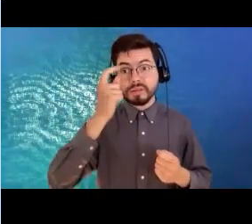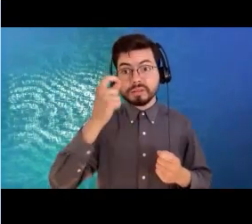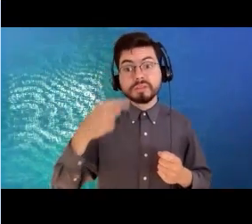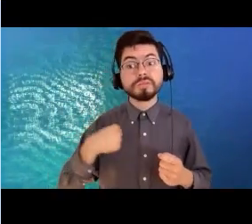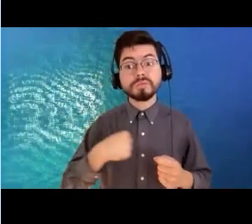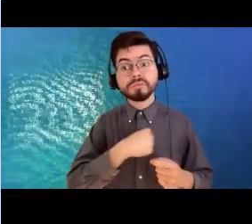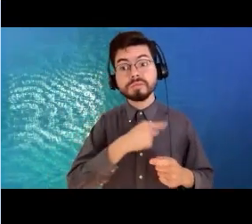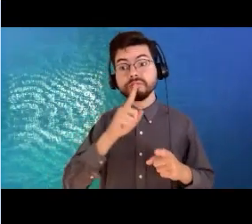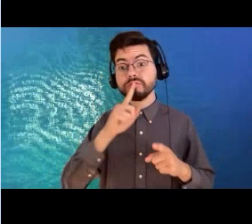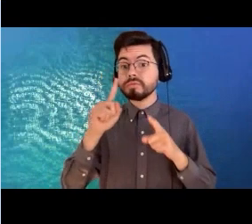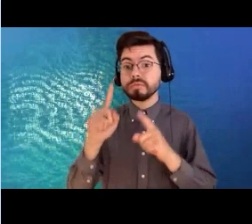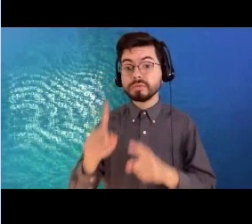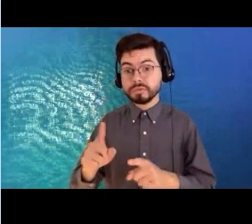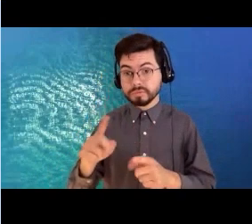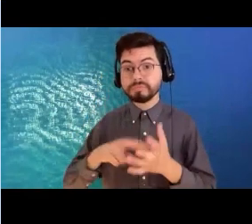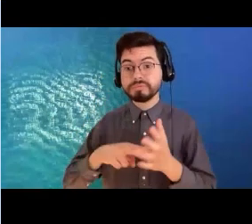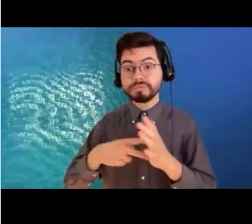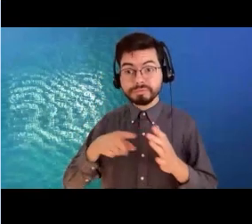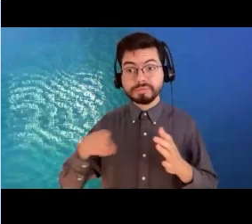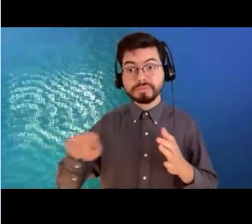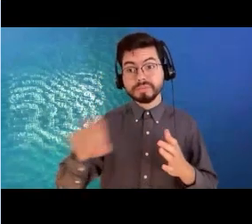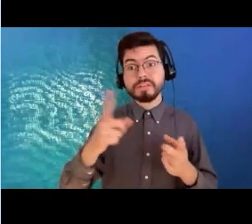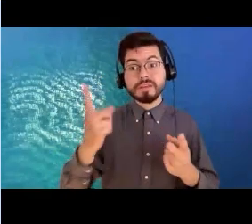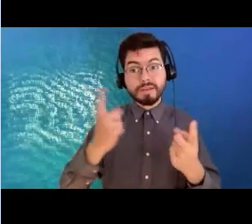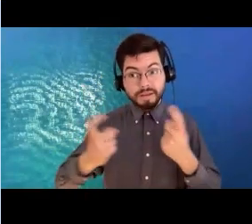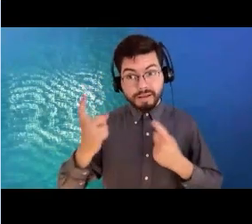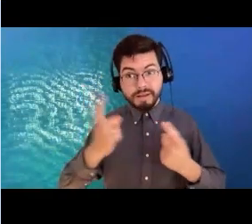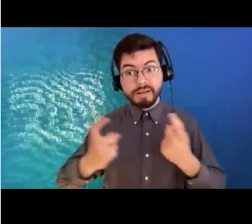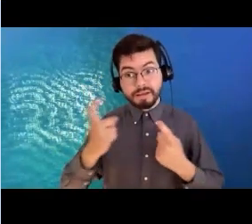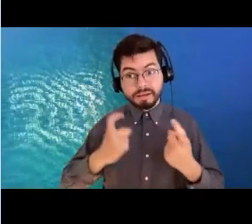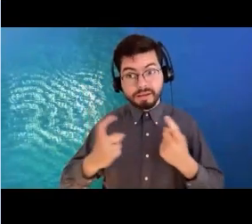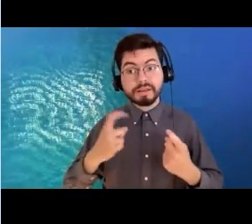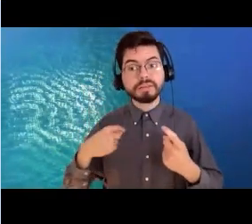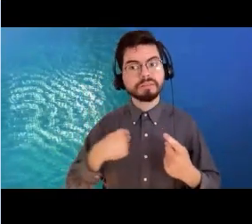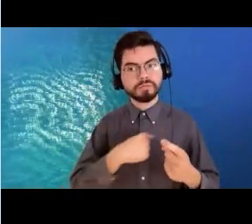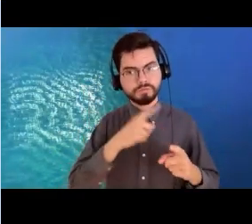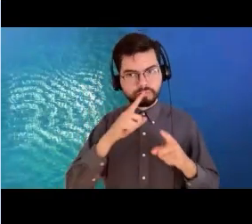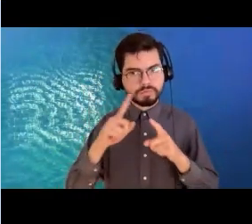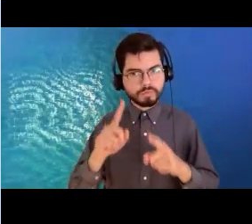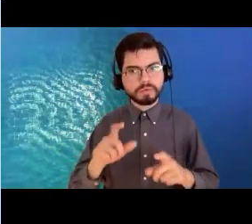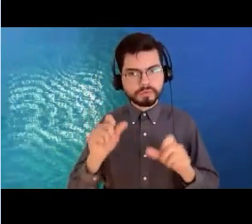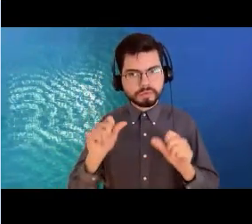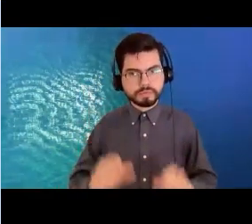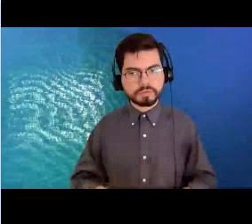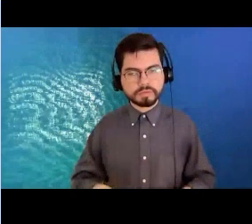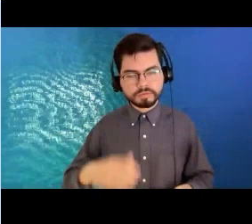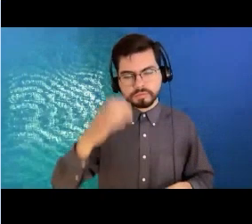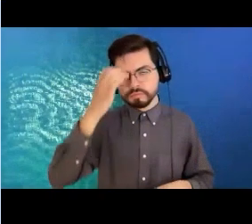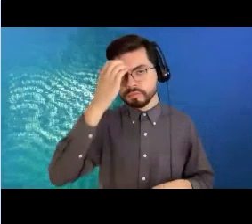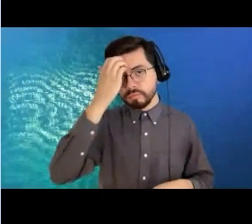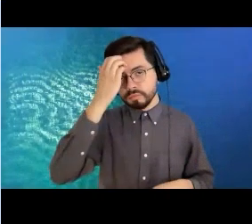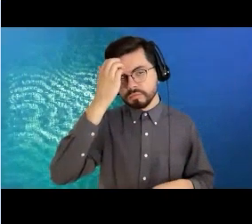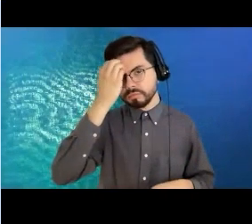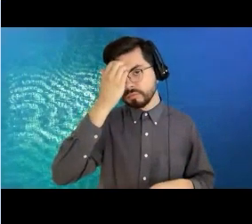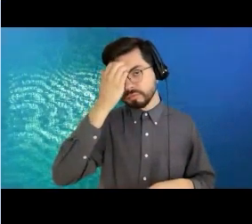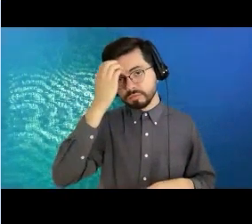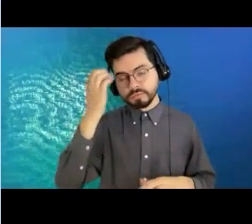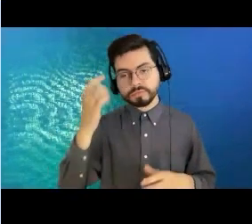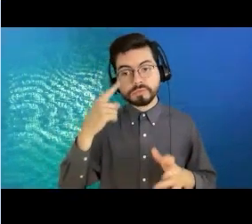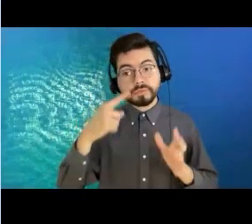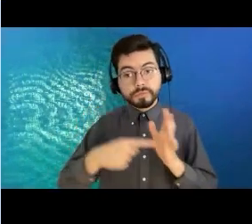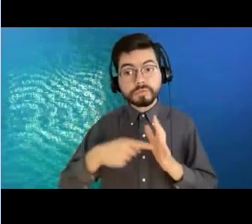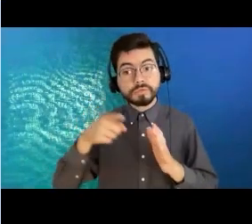respond to the inquiries that are absolutely going to come from that type of activity, whereas you are with your clients and you're